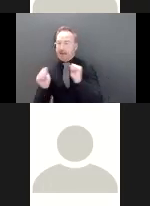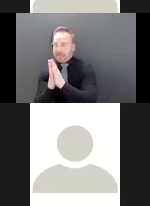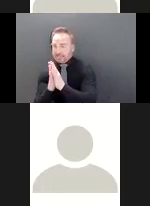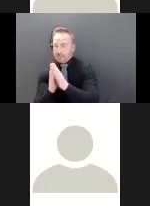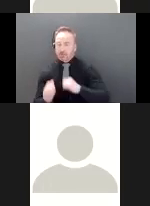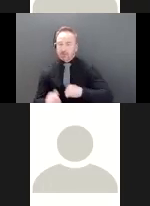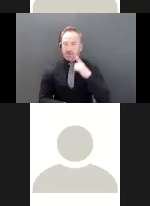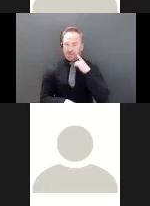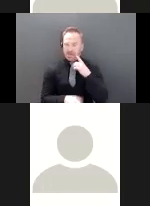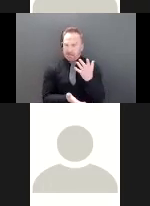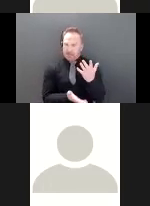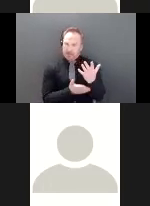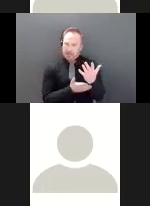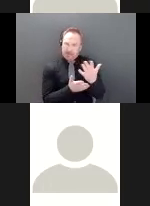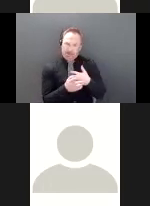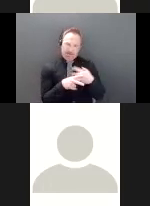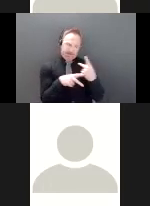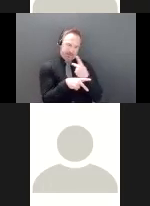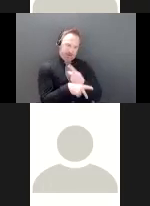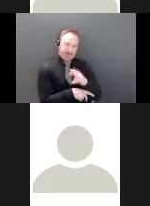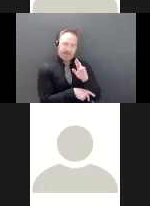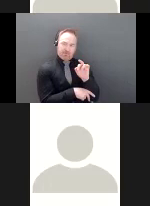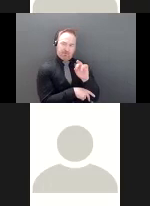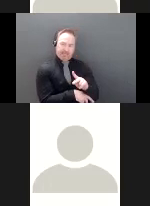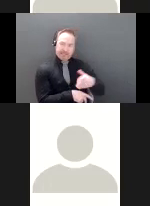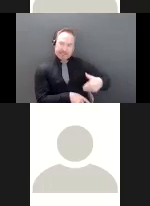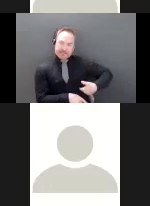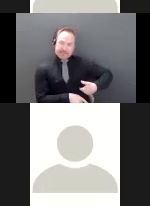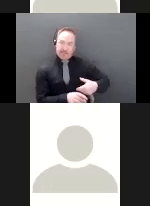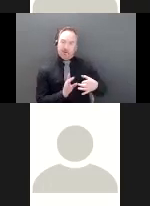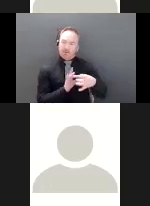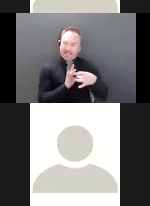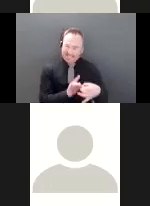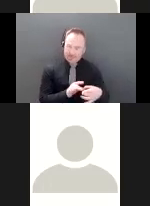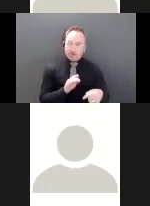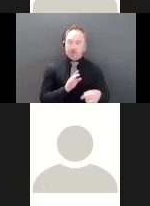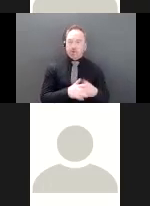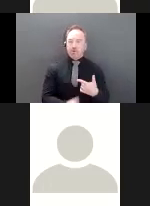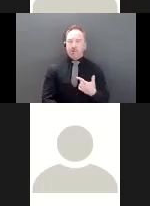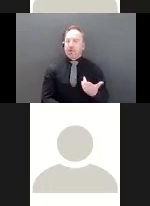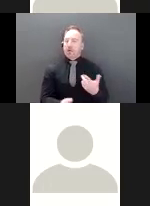potential risk indicators of a domestic homicide, a femicide, a fatal,